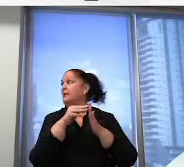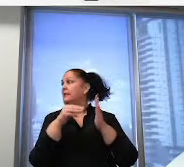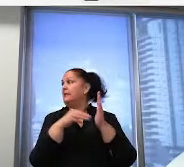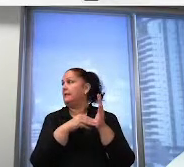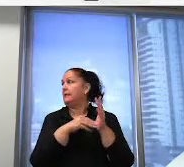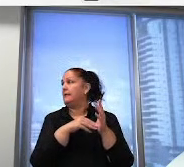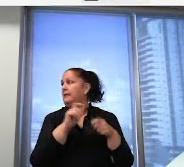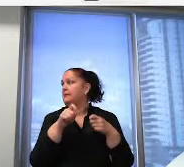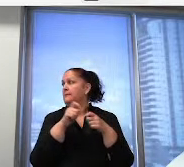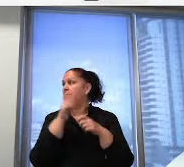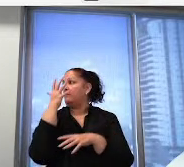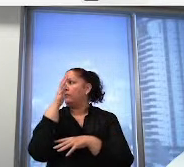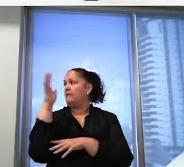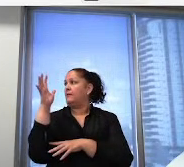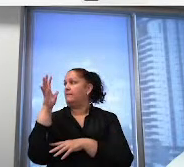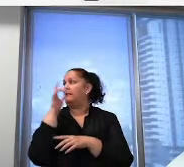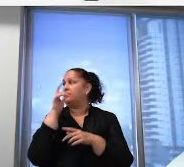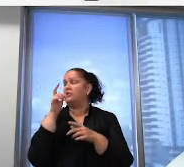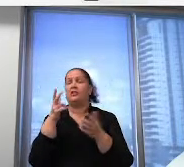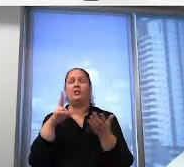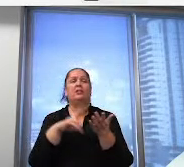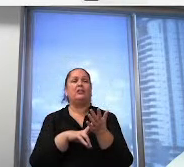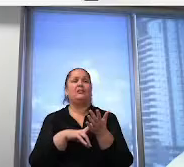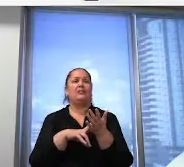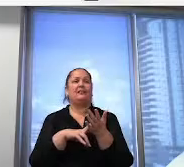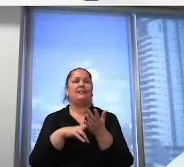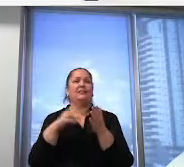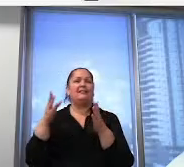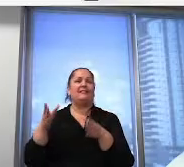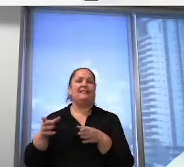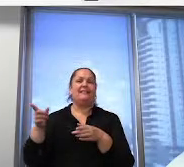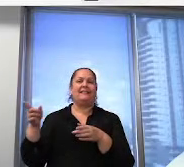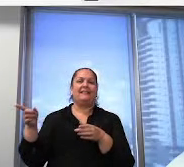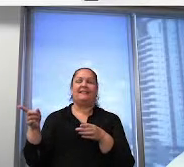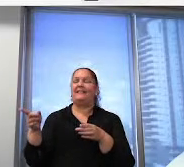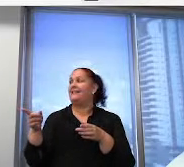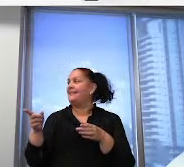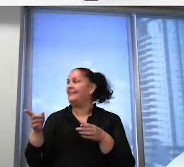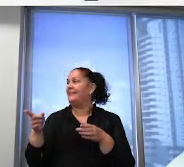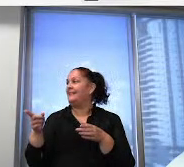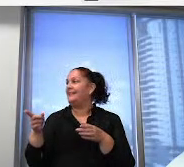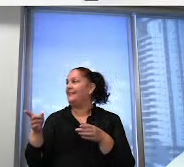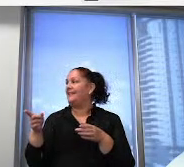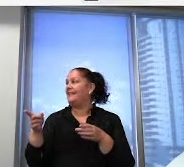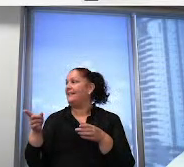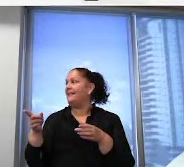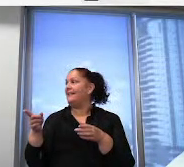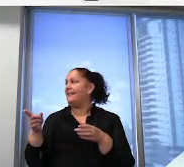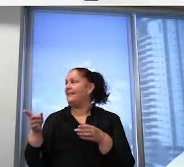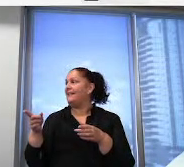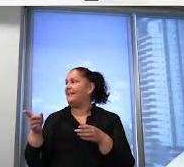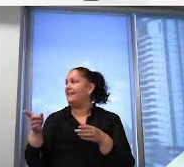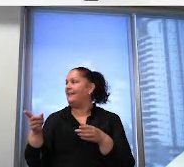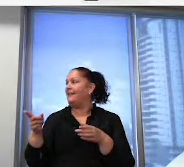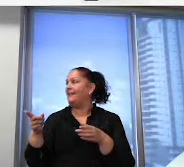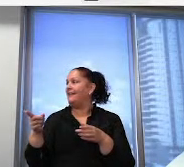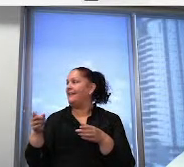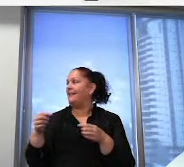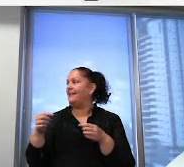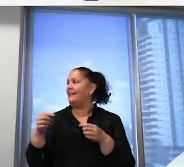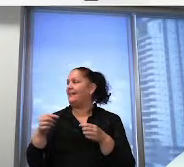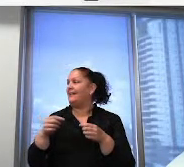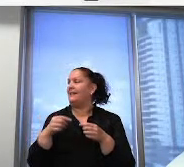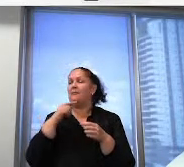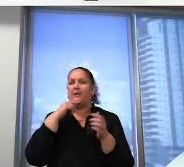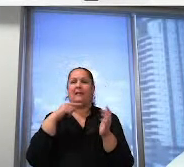was specifically the debt to the vegetation contractors, and the overall debt is much larger